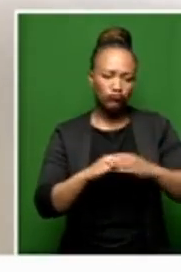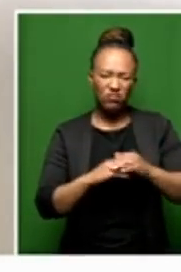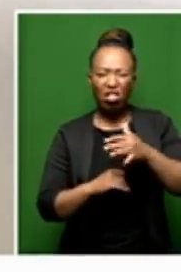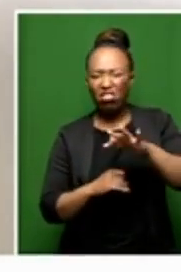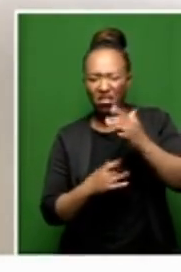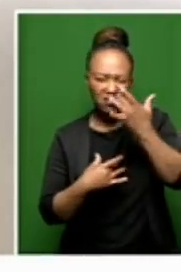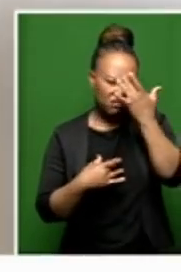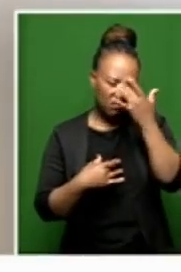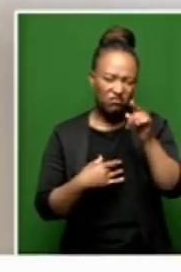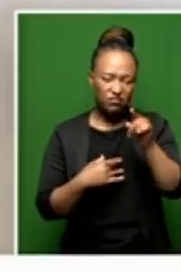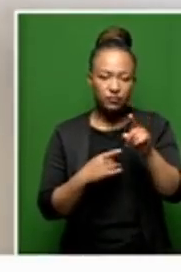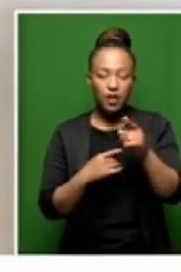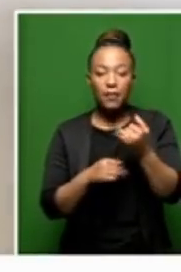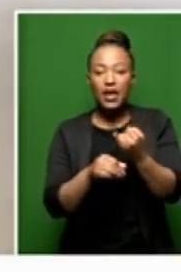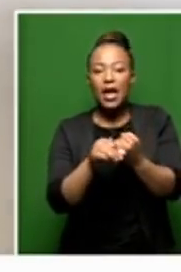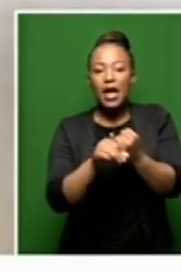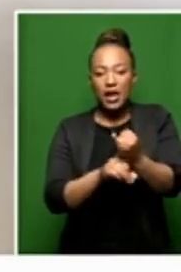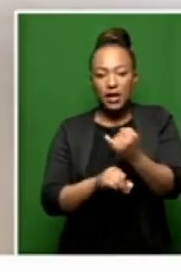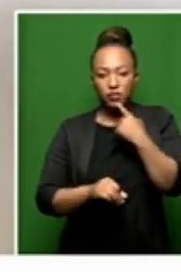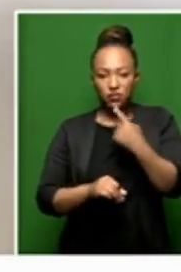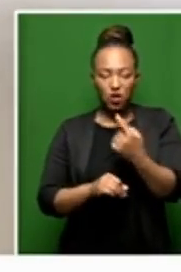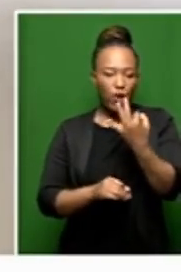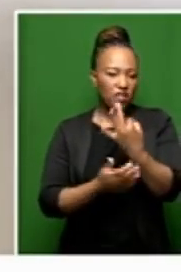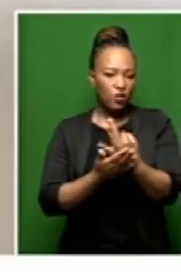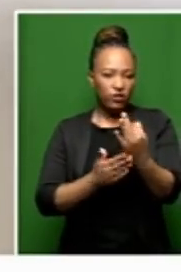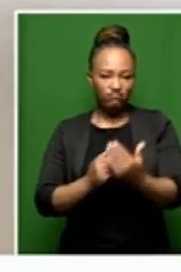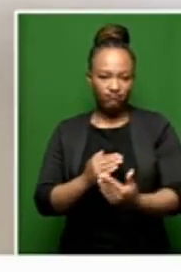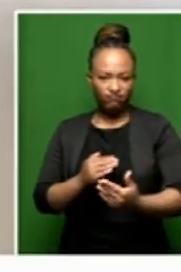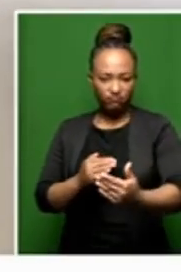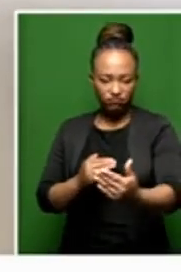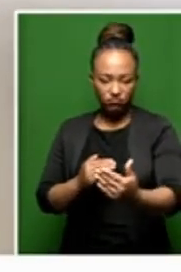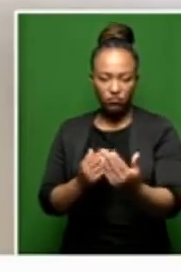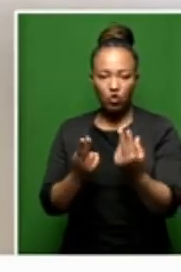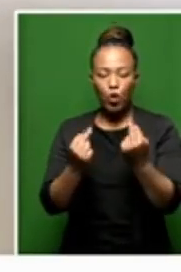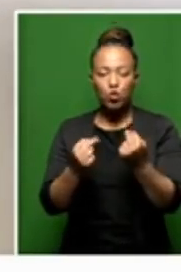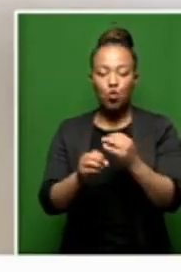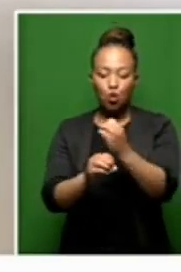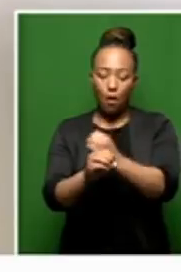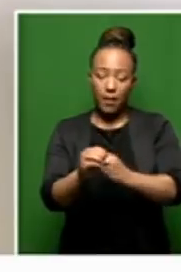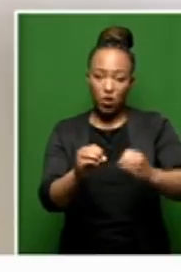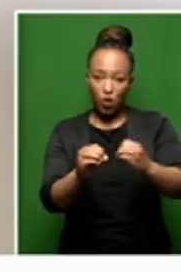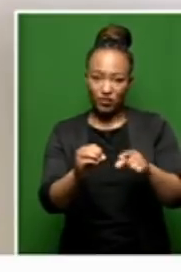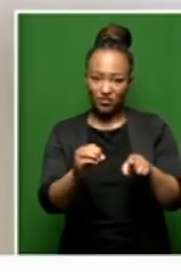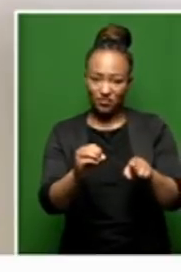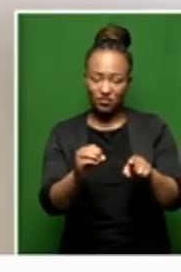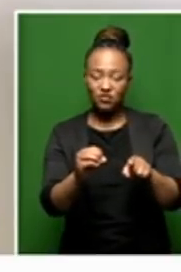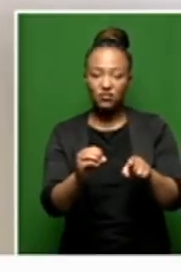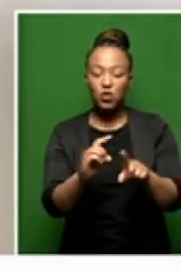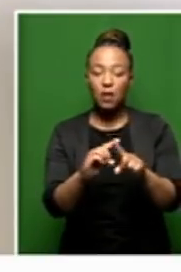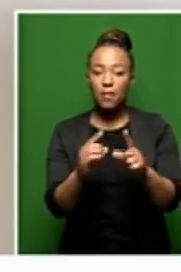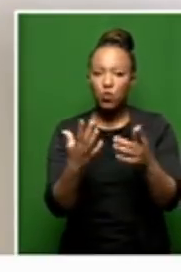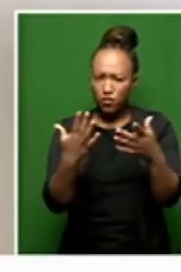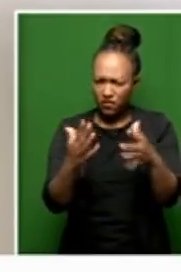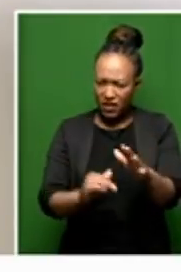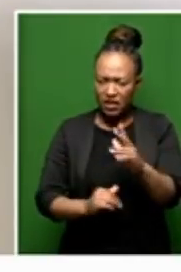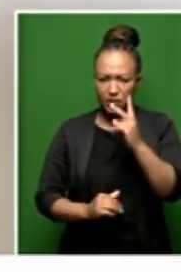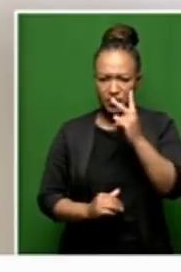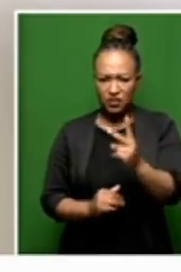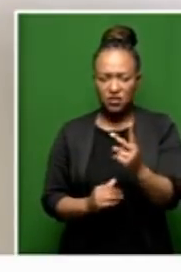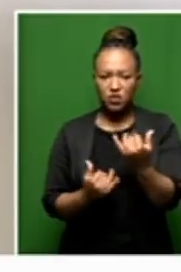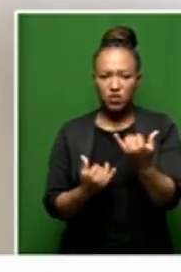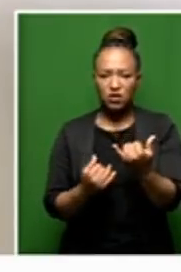now looking. Still early to say, we're just about 3 weeks into this new hurricane of Omicron. But what we're clearly seeing is that